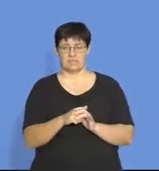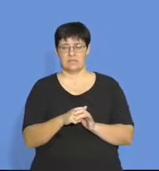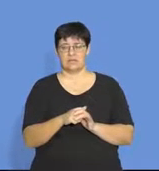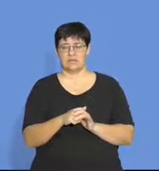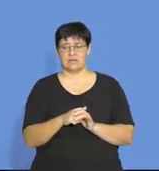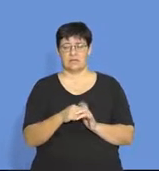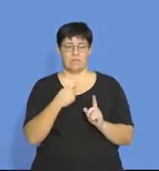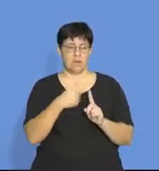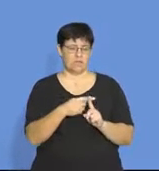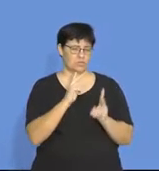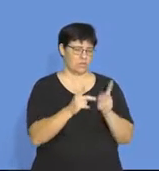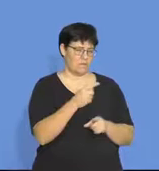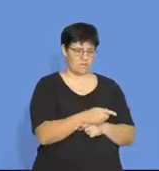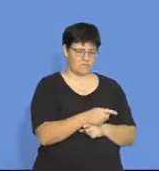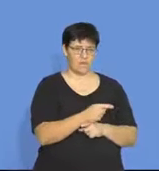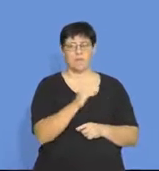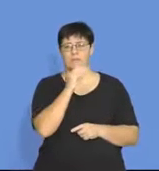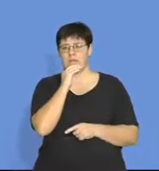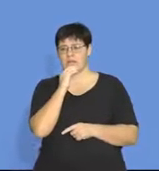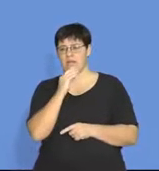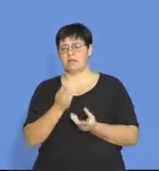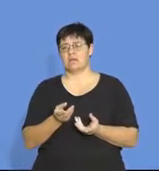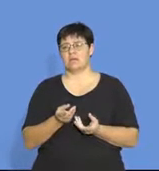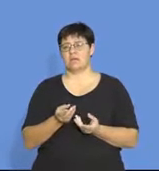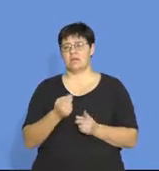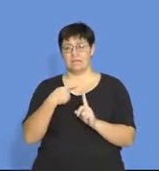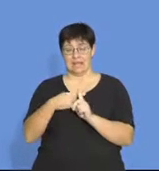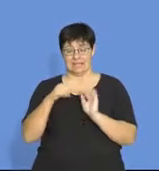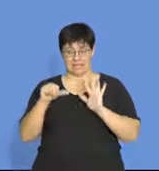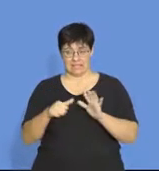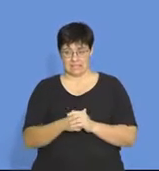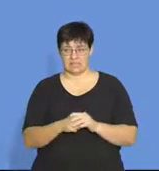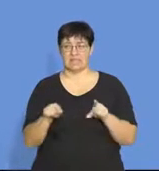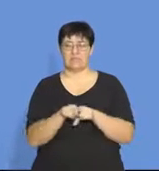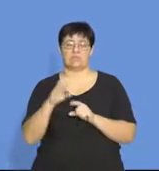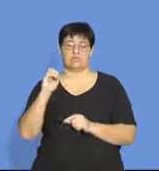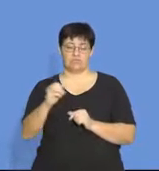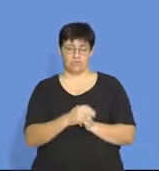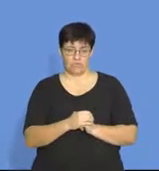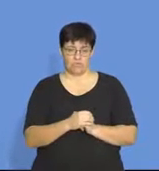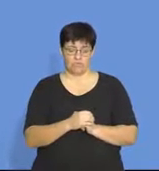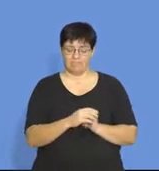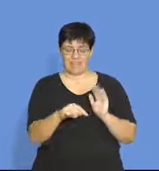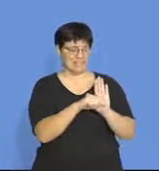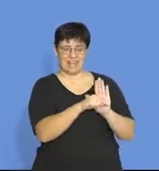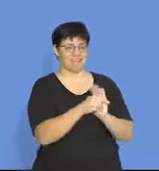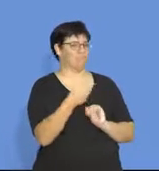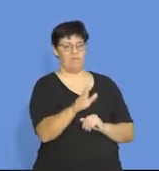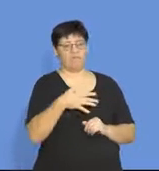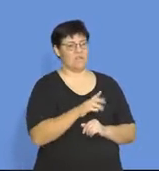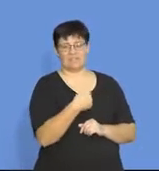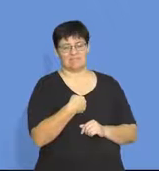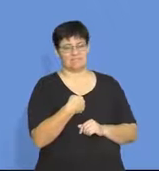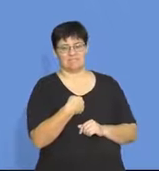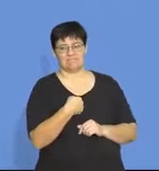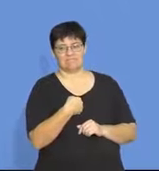will be negative 6, and the 12 there, which will give me plus 6 equal to 0.